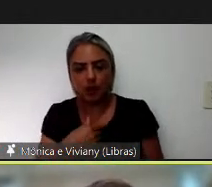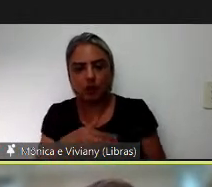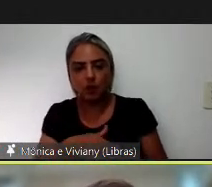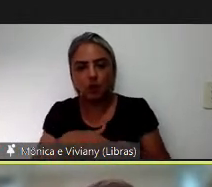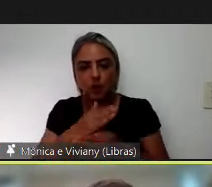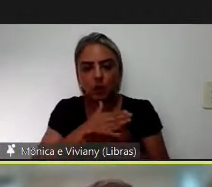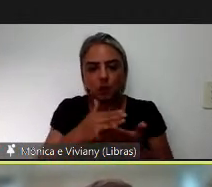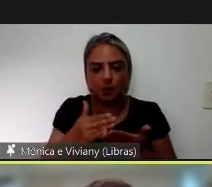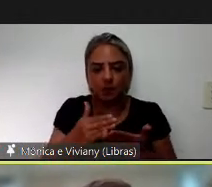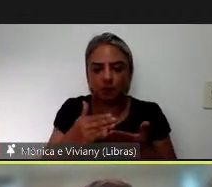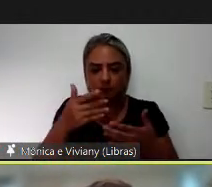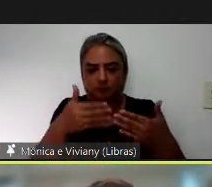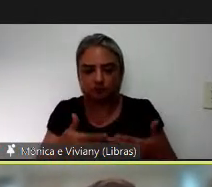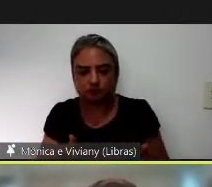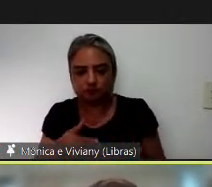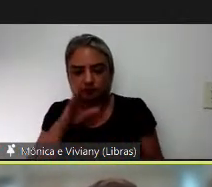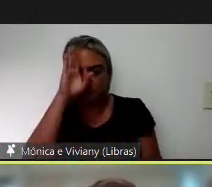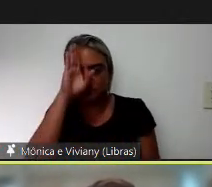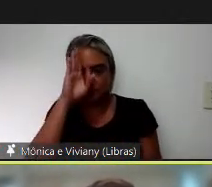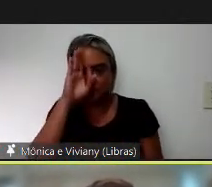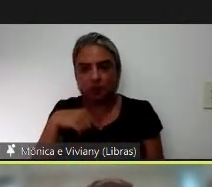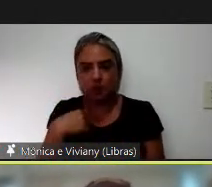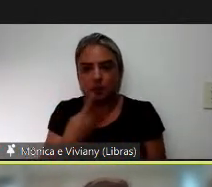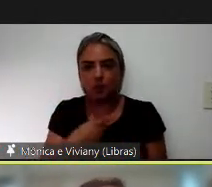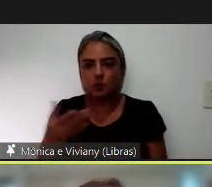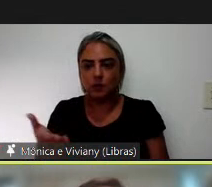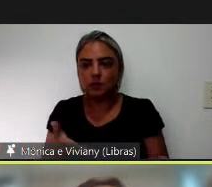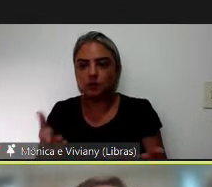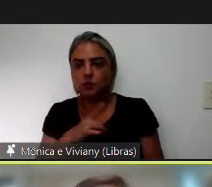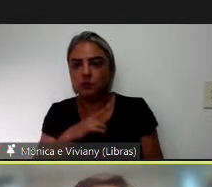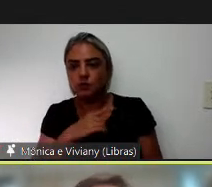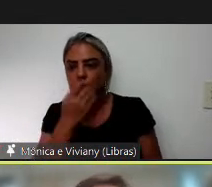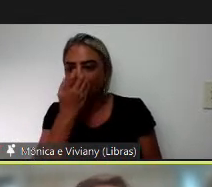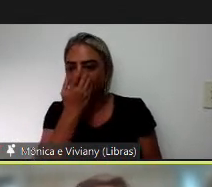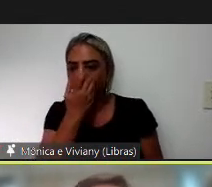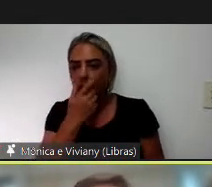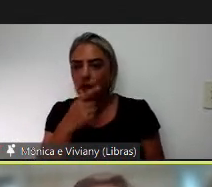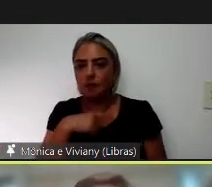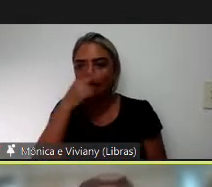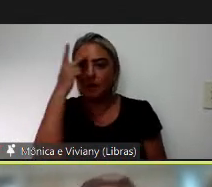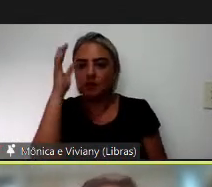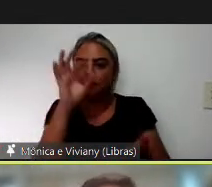Well, what I would like to say first, mainly we now have here